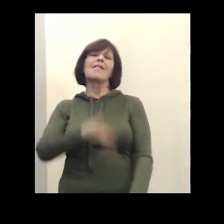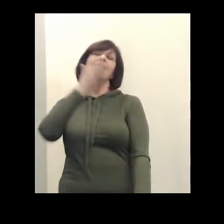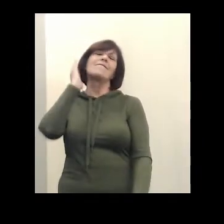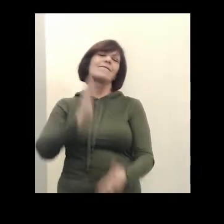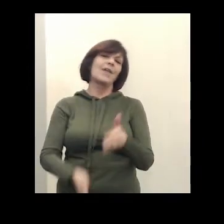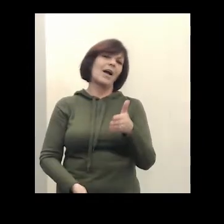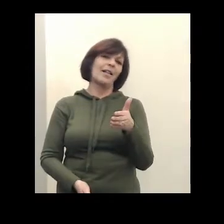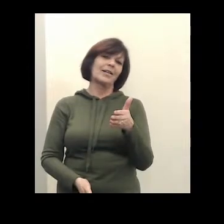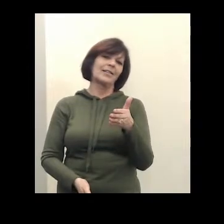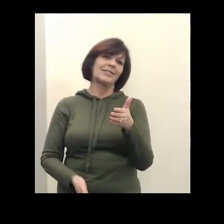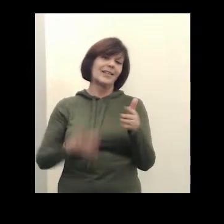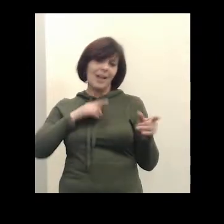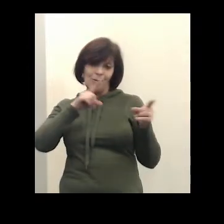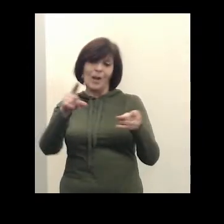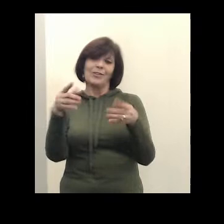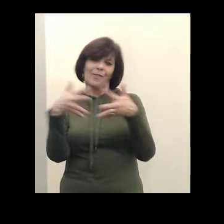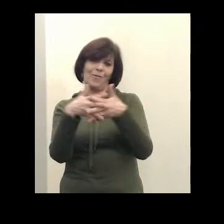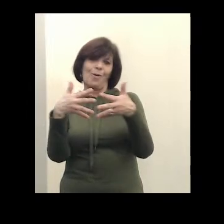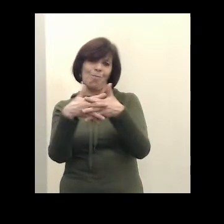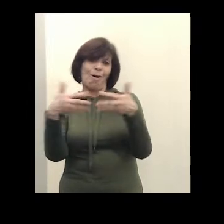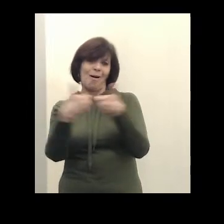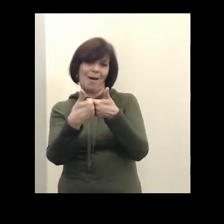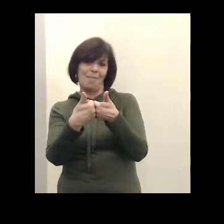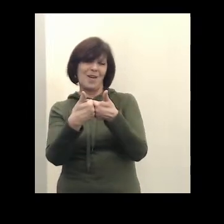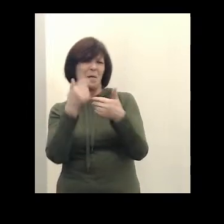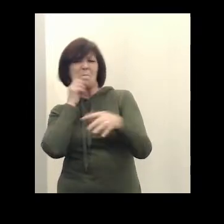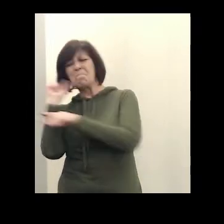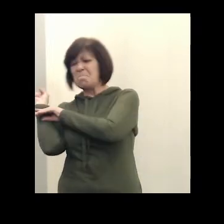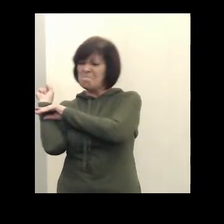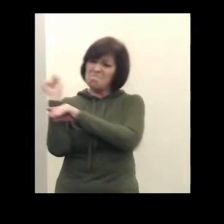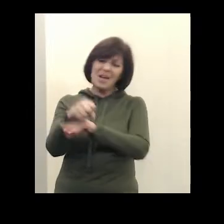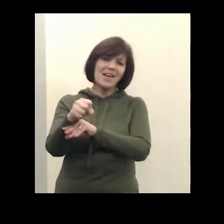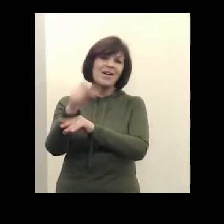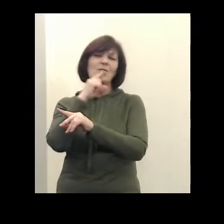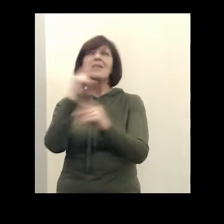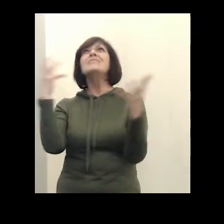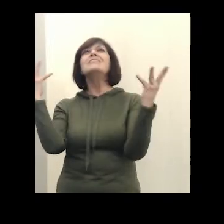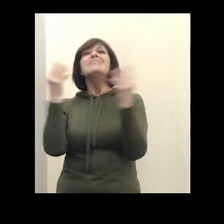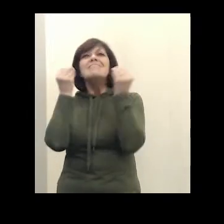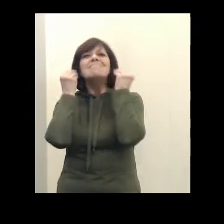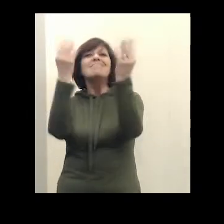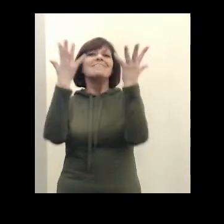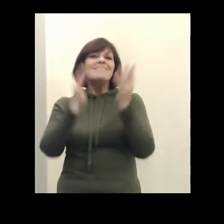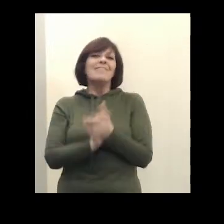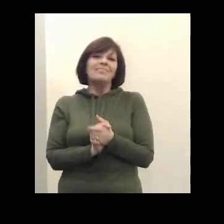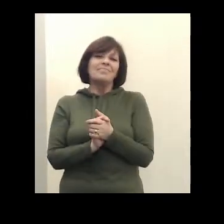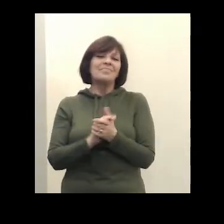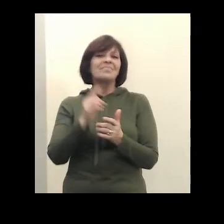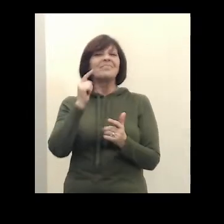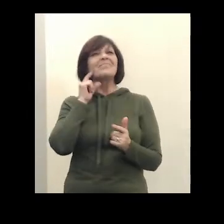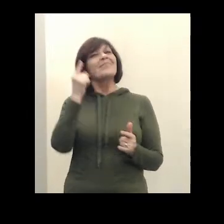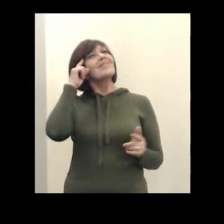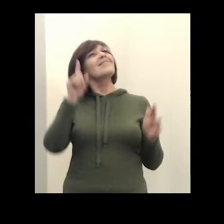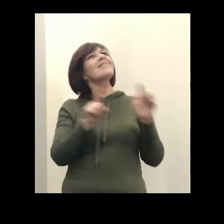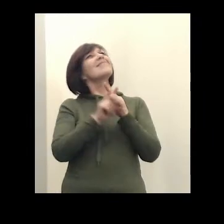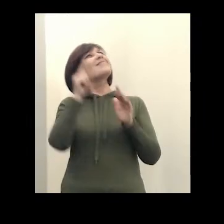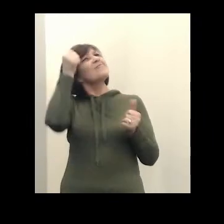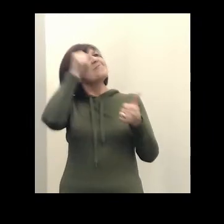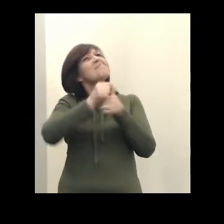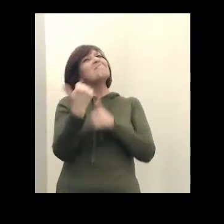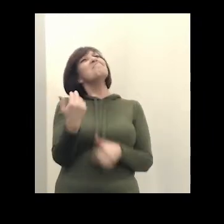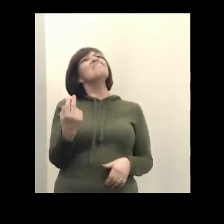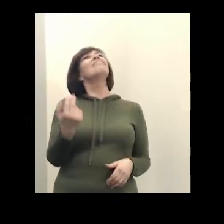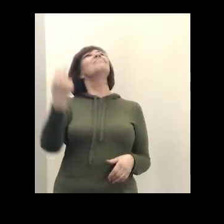I was at the football game. We beat the Patriots. That was a beautiful thing. It reminded me of what it was like during the Super Bowl